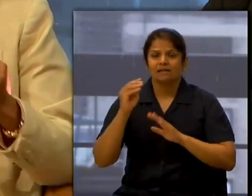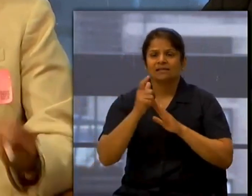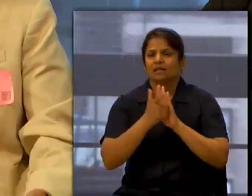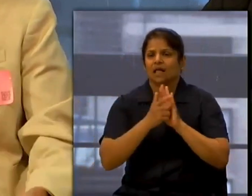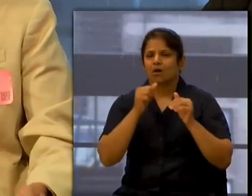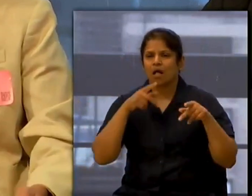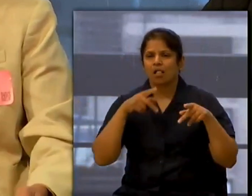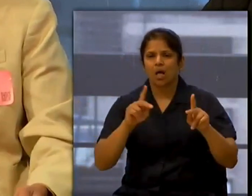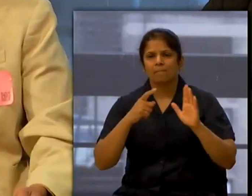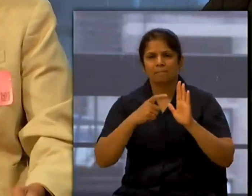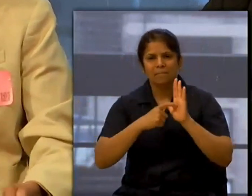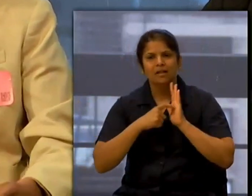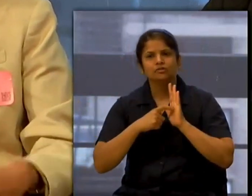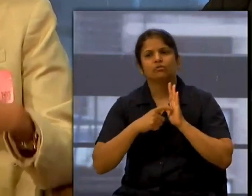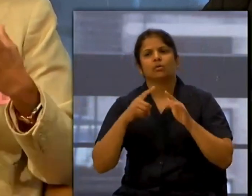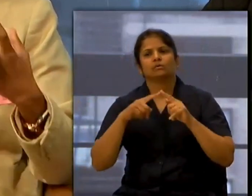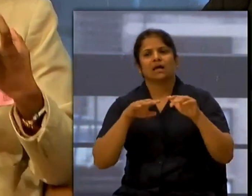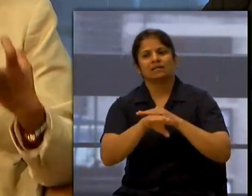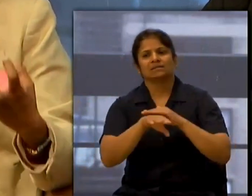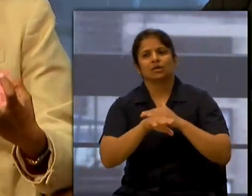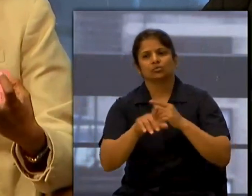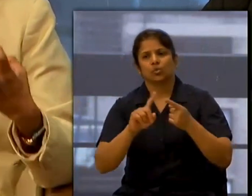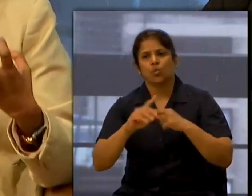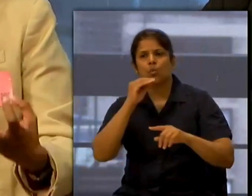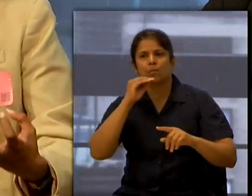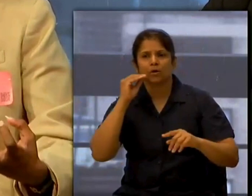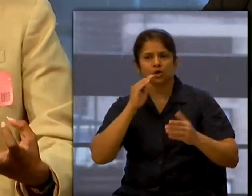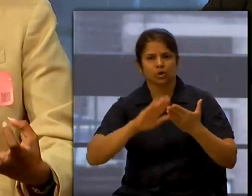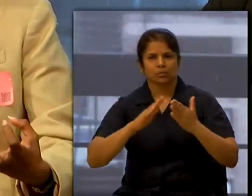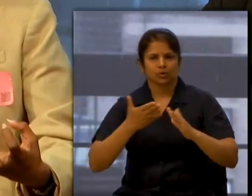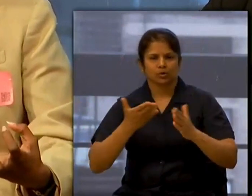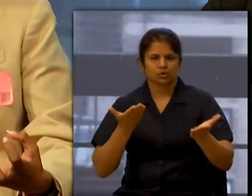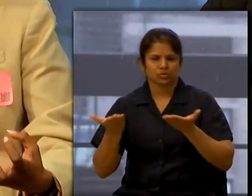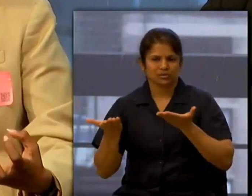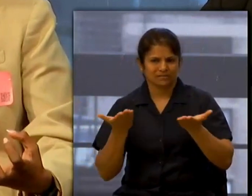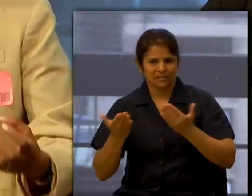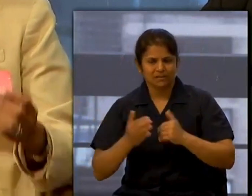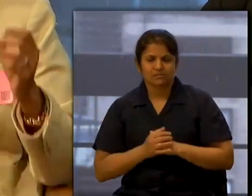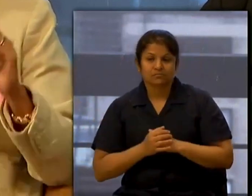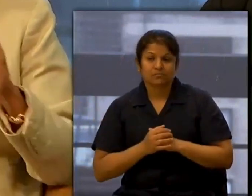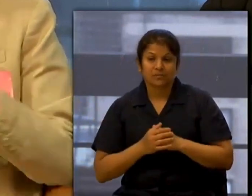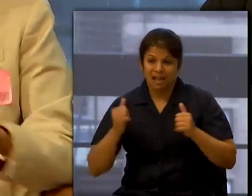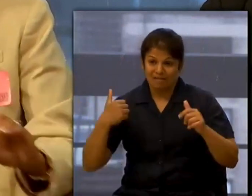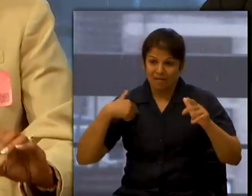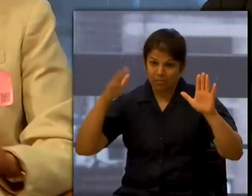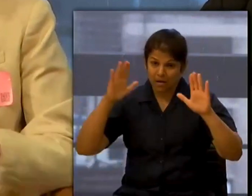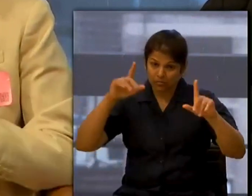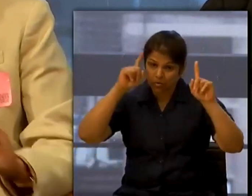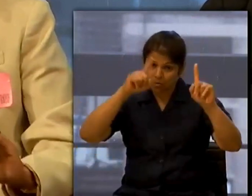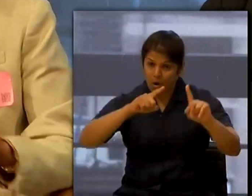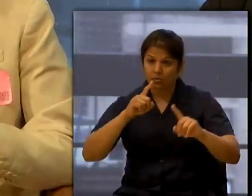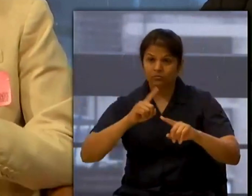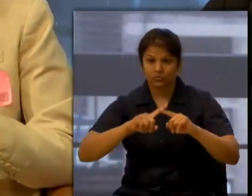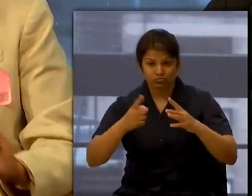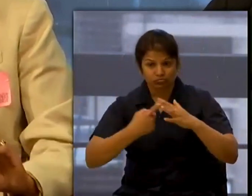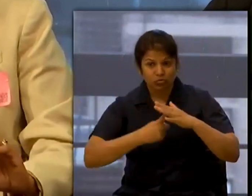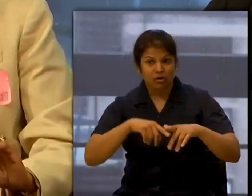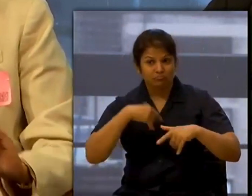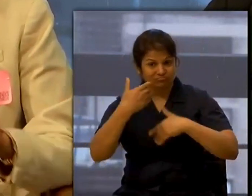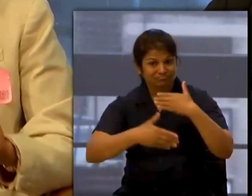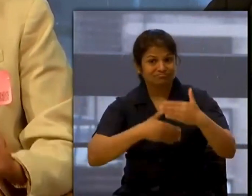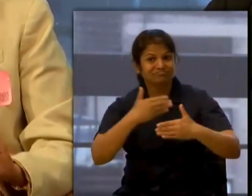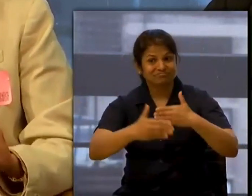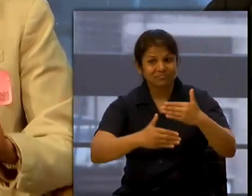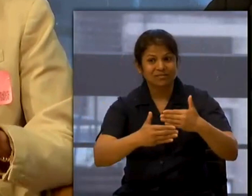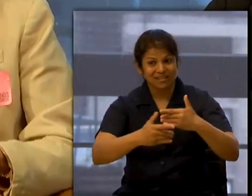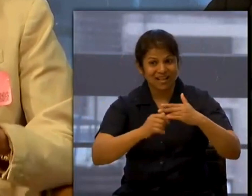to home and community-based services. So even though we do have these great initiatives that are ongoing, I think that foundation just has to be rebuilt in a